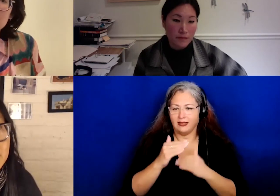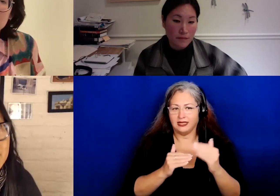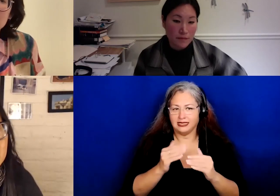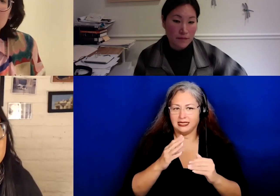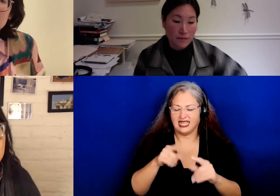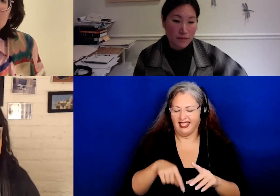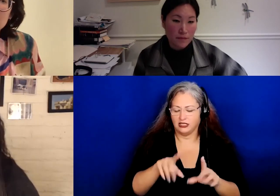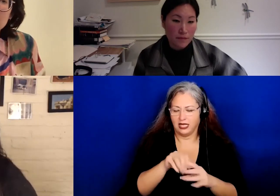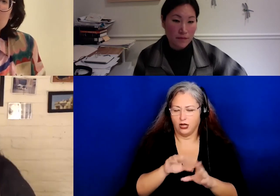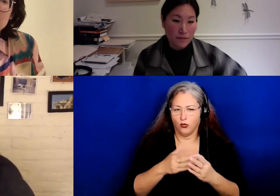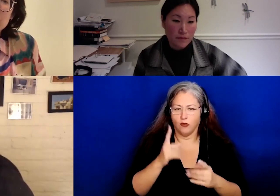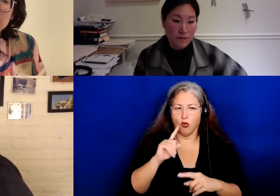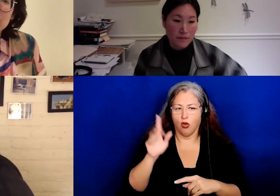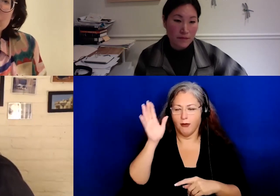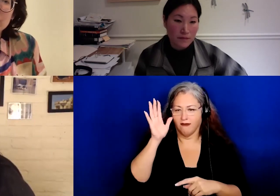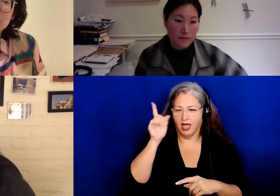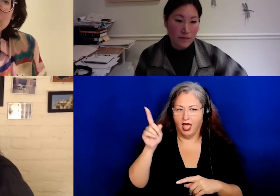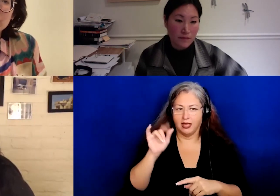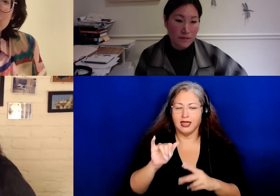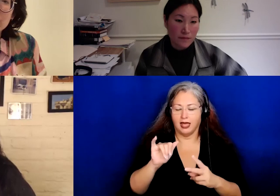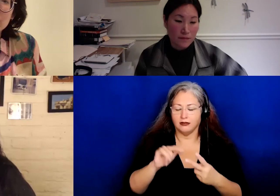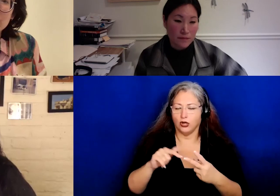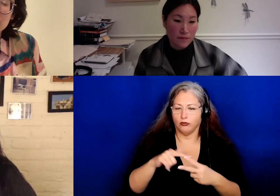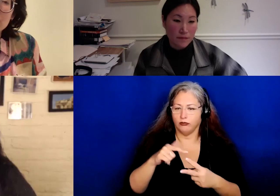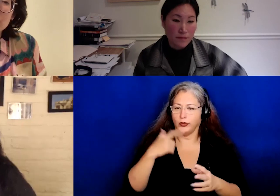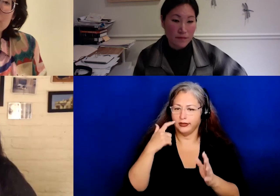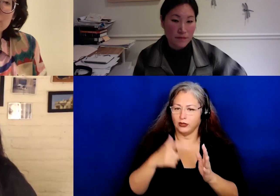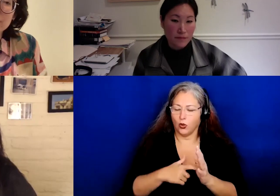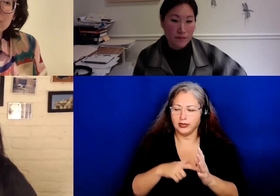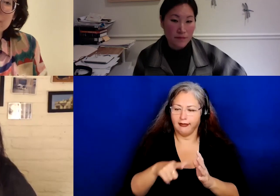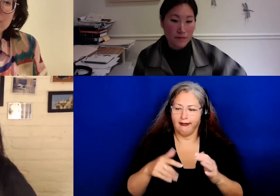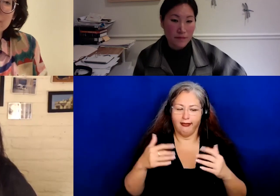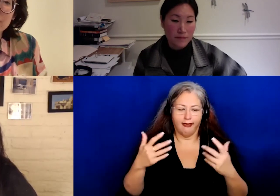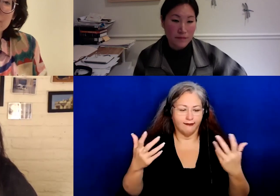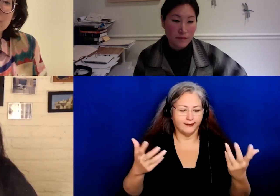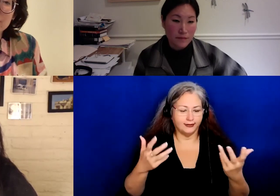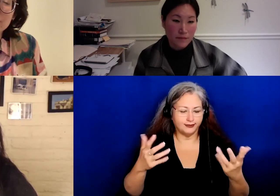is in the book too. For my dad, that's one of the things we encountered were these sort of